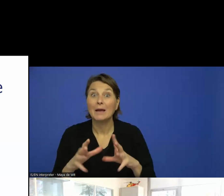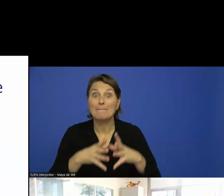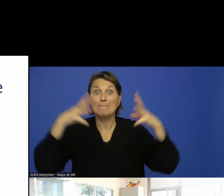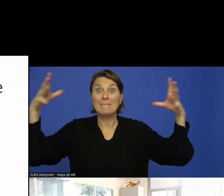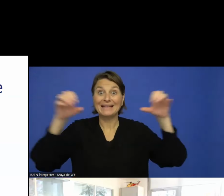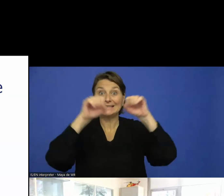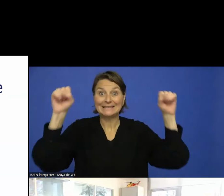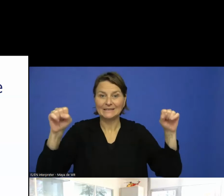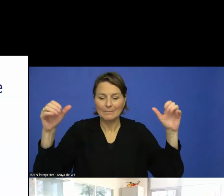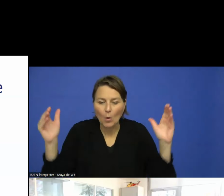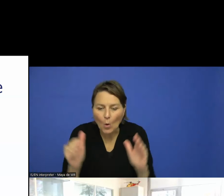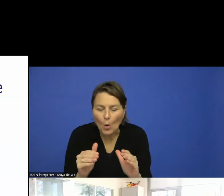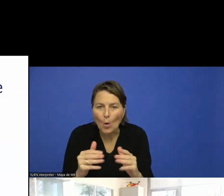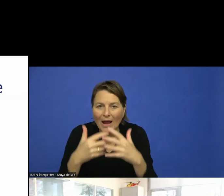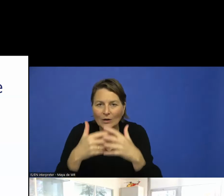environment of theatre.